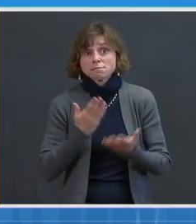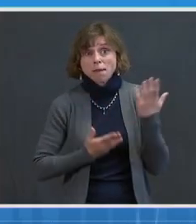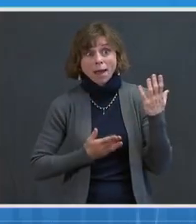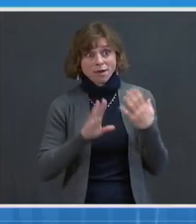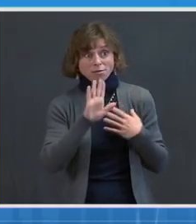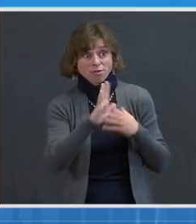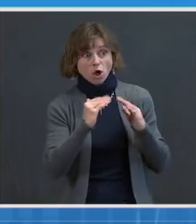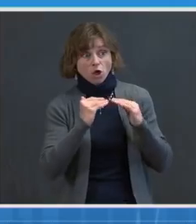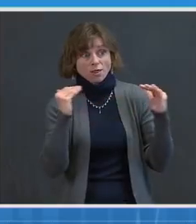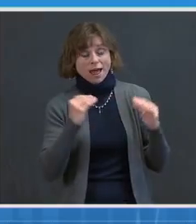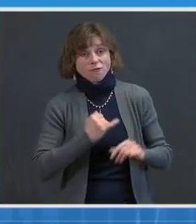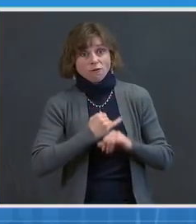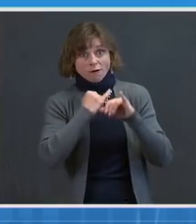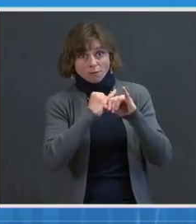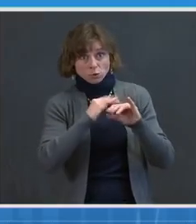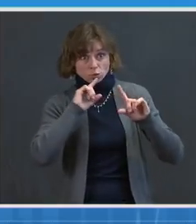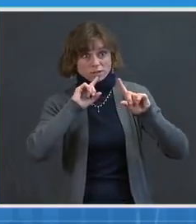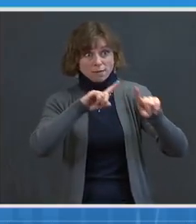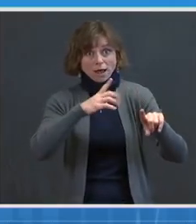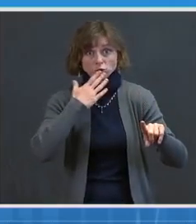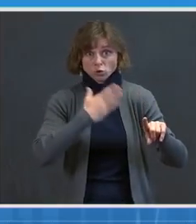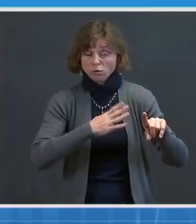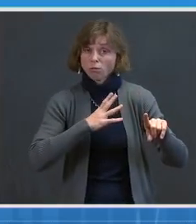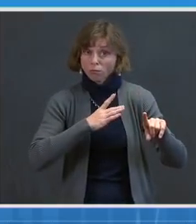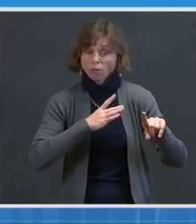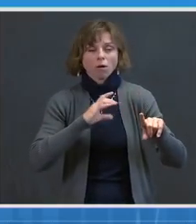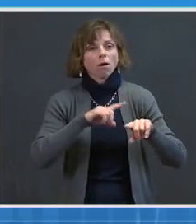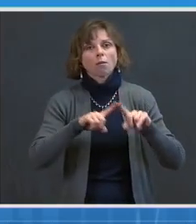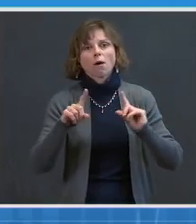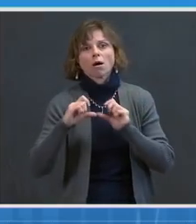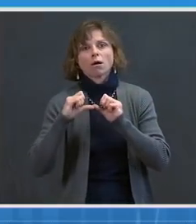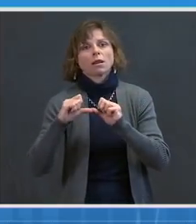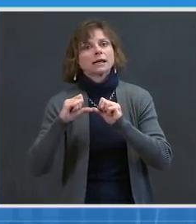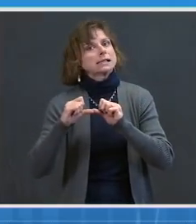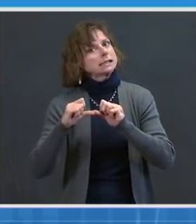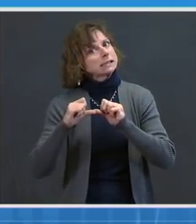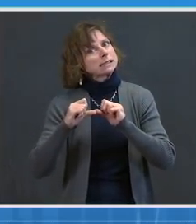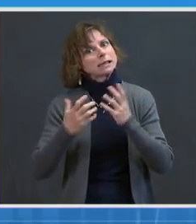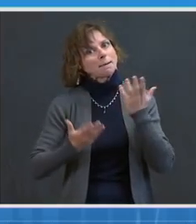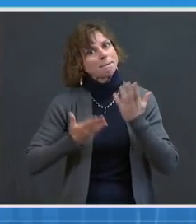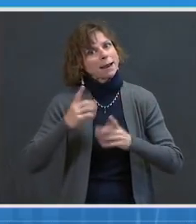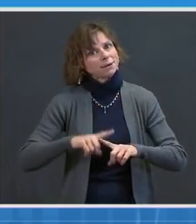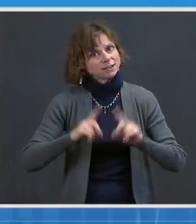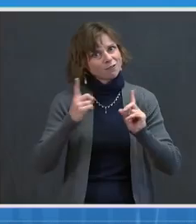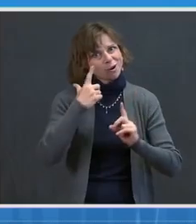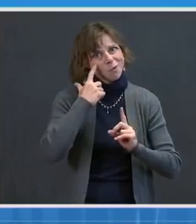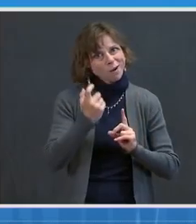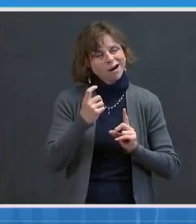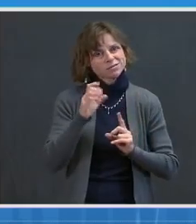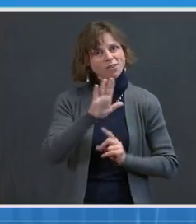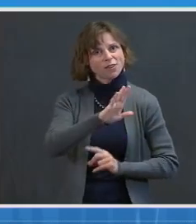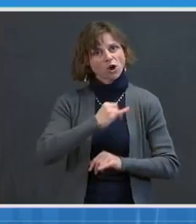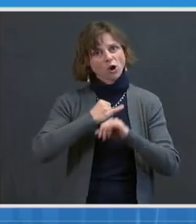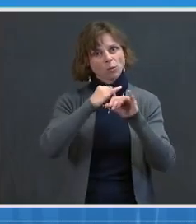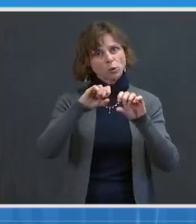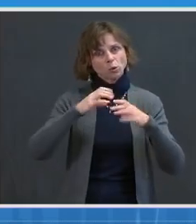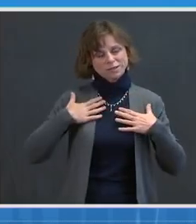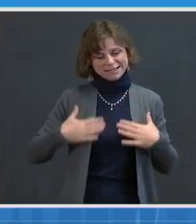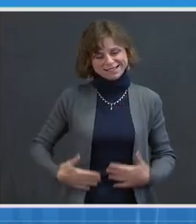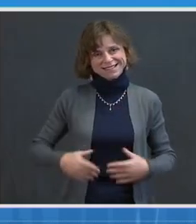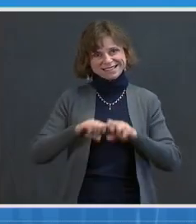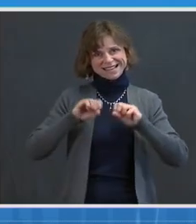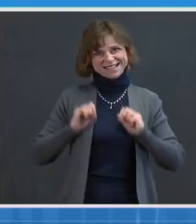but that the durability of that might be different because of the compromise of the immune system in these